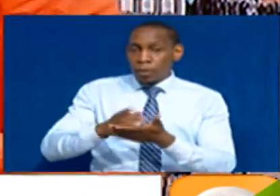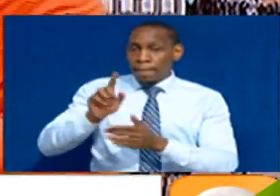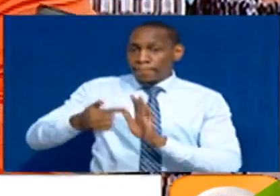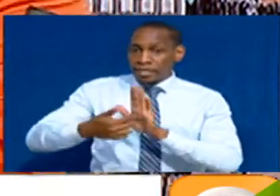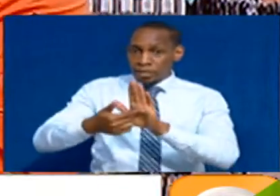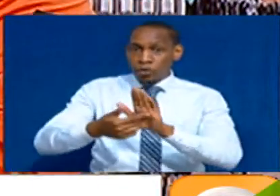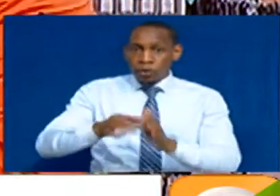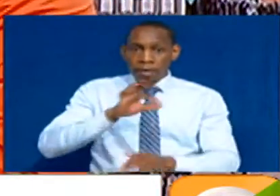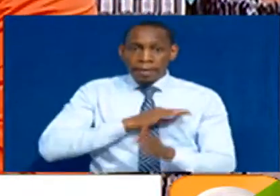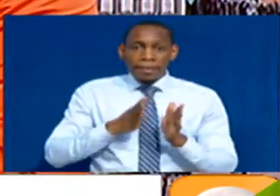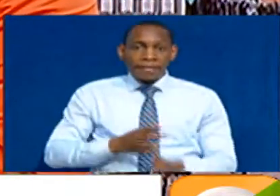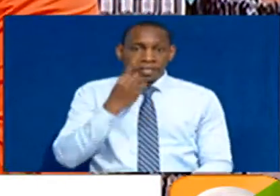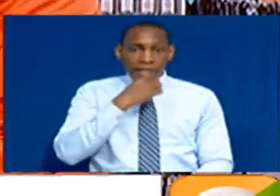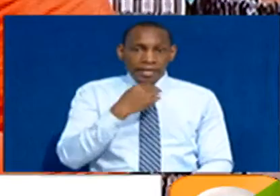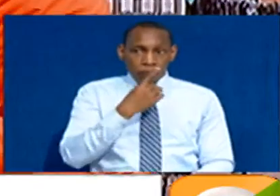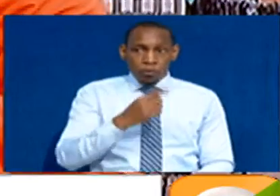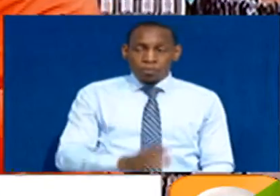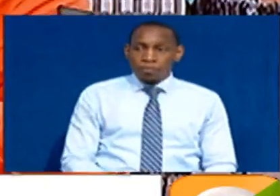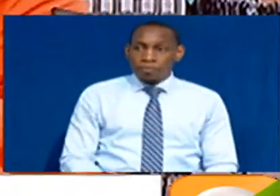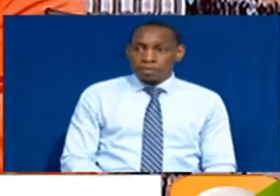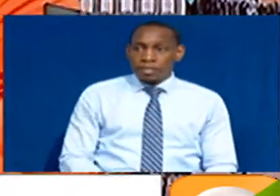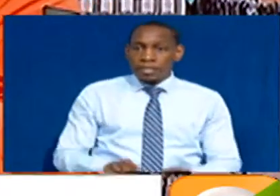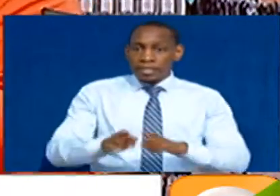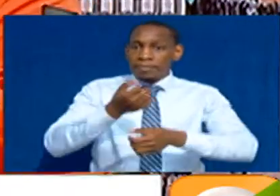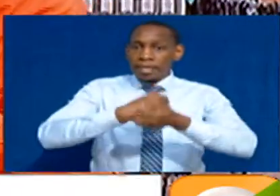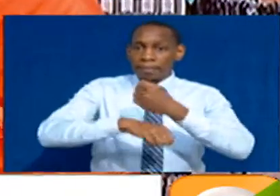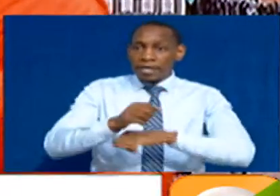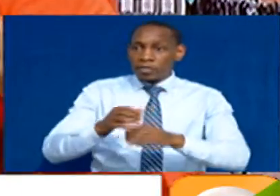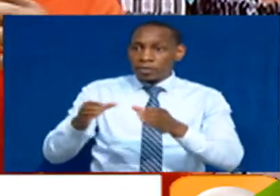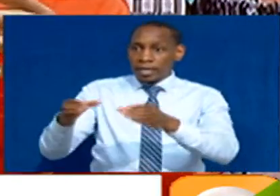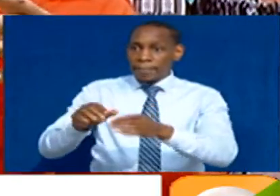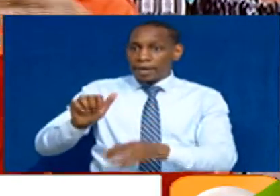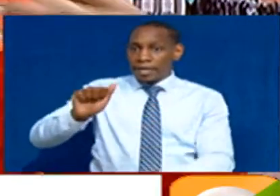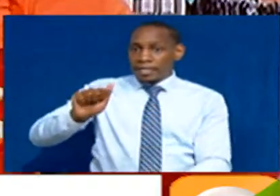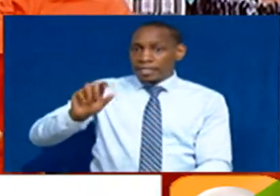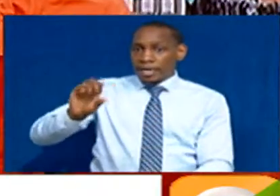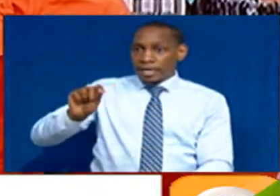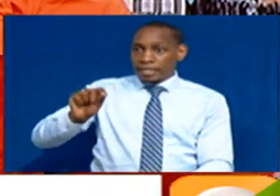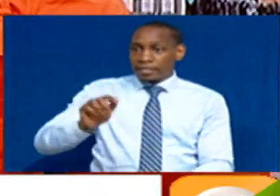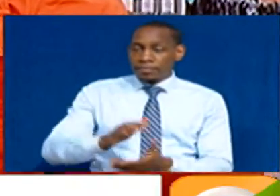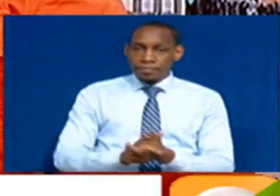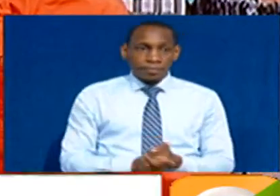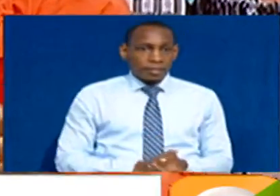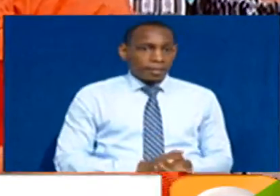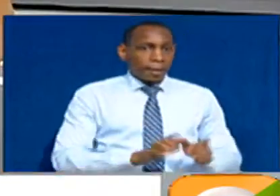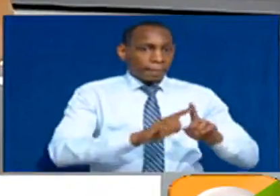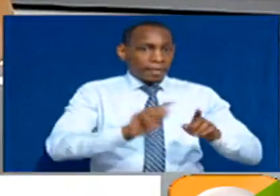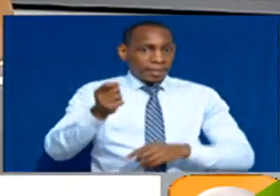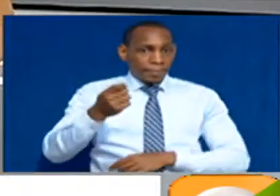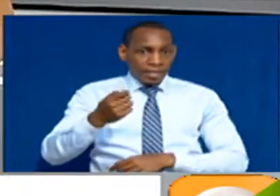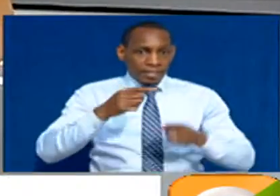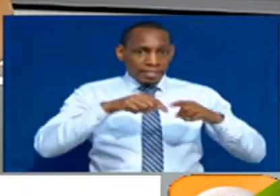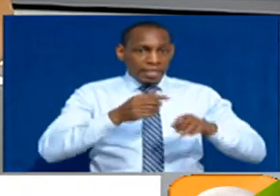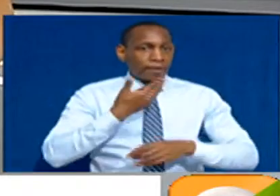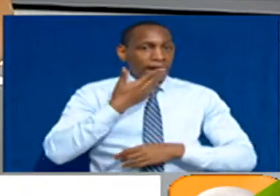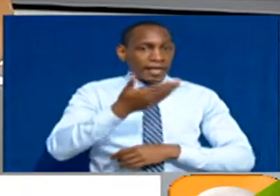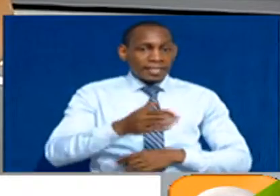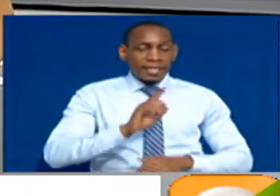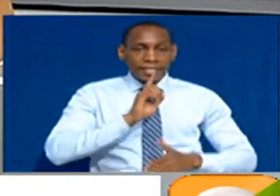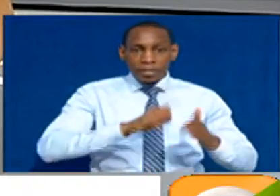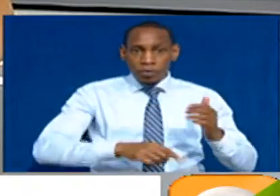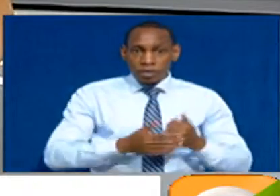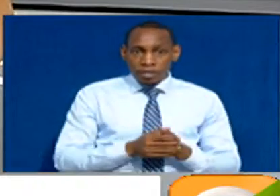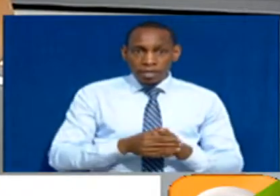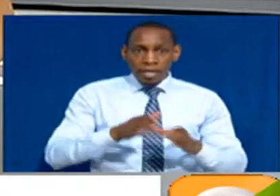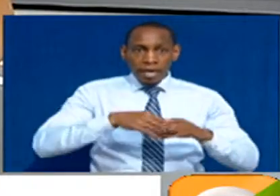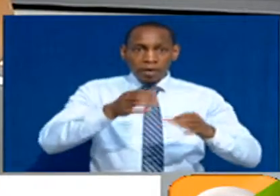stating who the beneficiary are. So those are the steps that the Companies Act, you know, put in place. And yet the president himself in his response did state